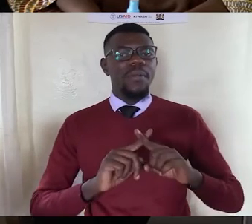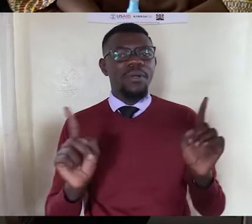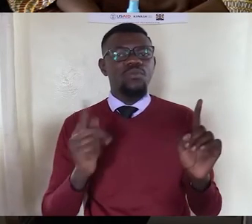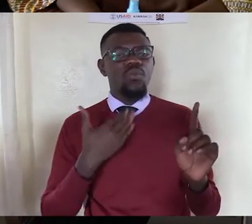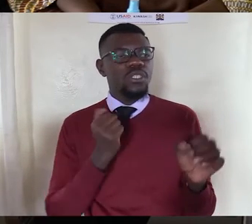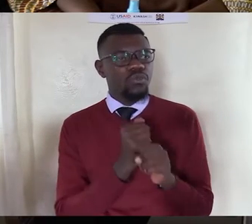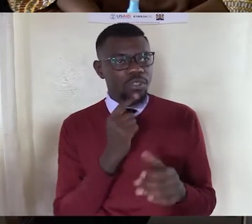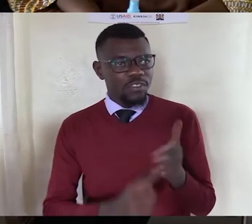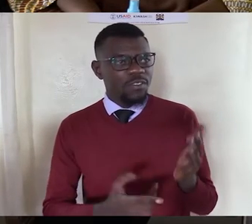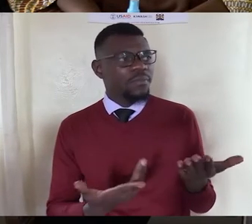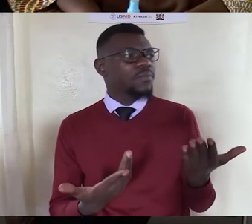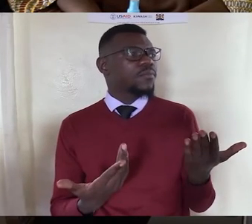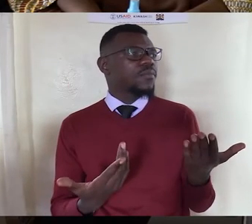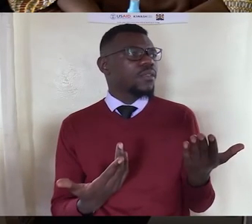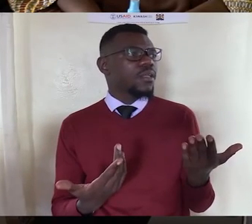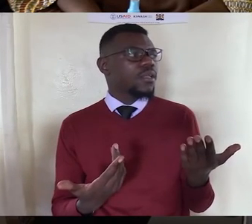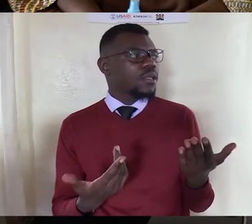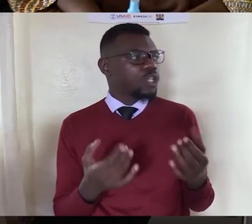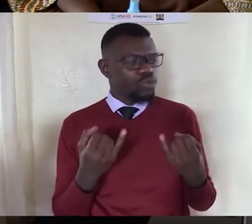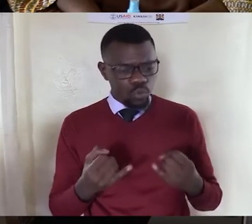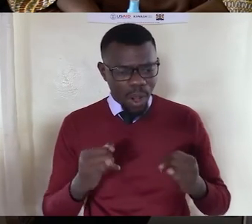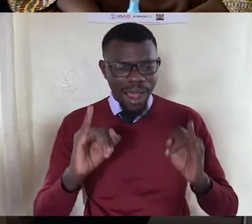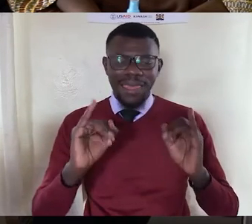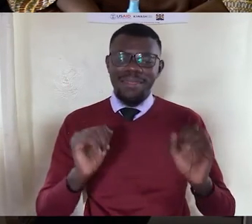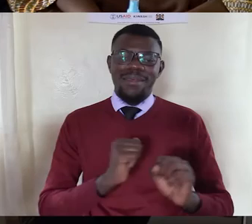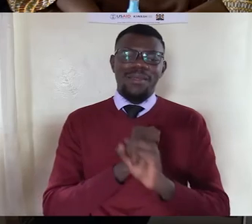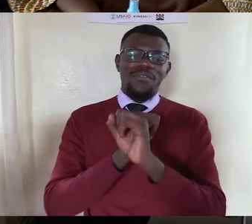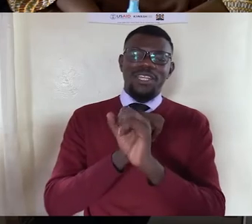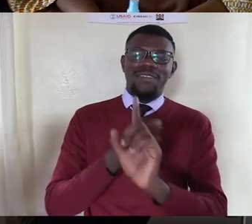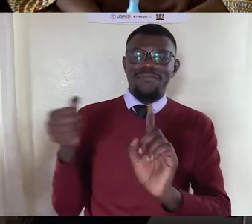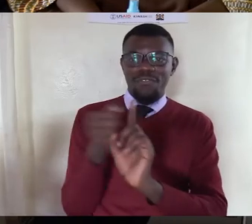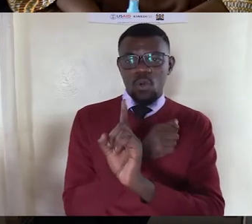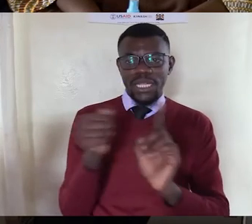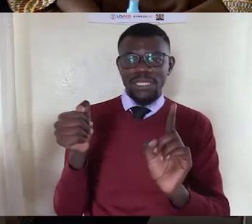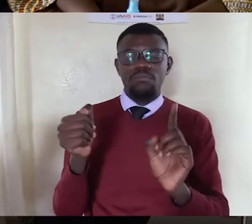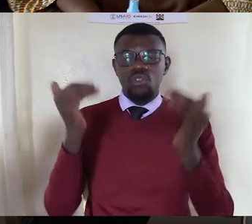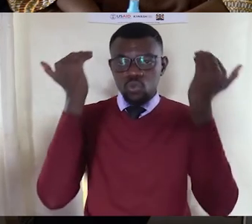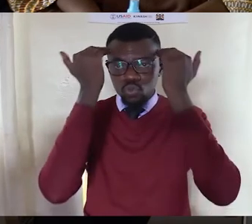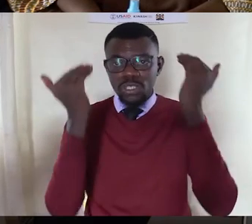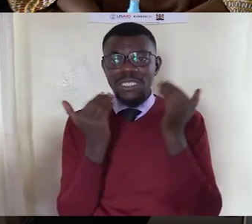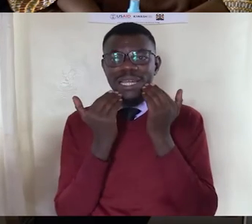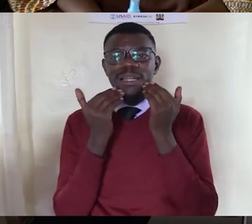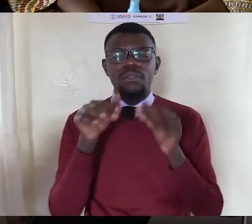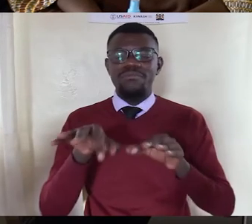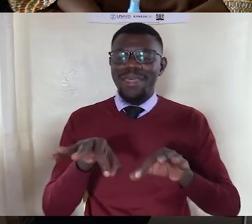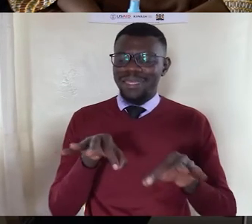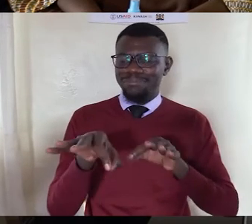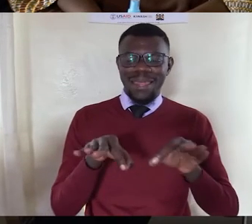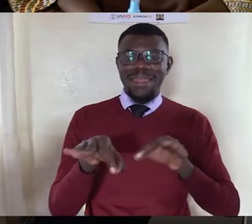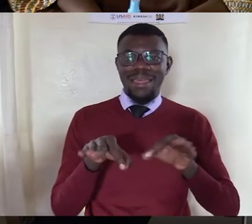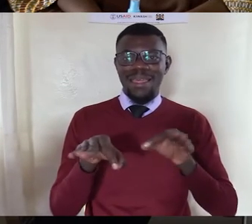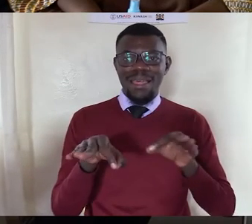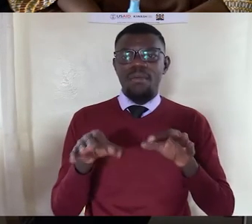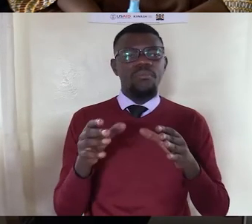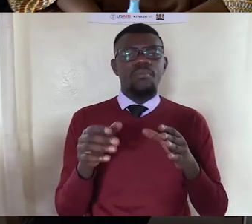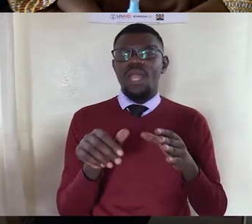is, let's avoid picking people at the end of the day. Can we try and prevent the violence? We've had the judiciary telling us about